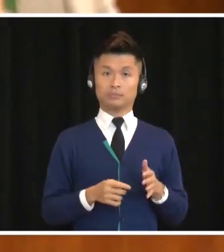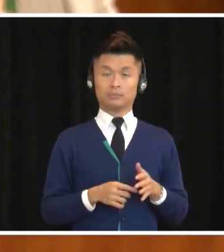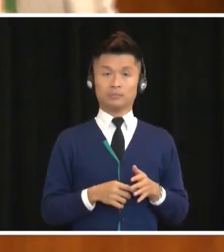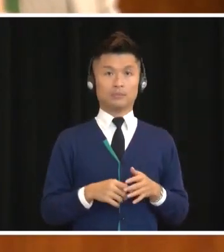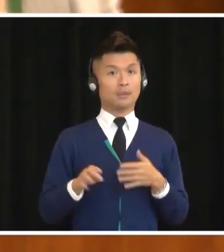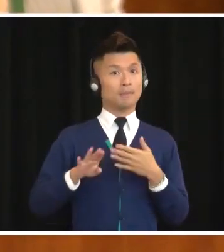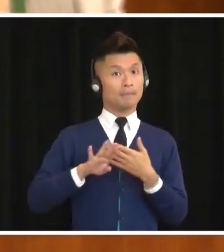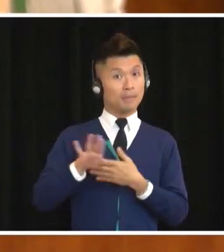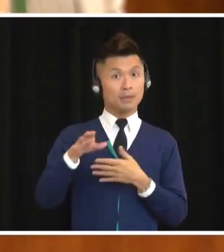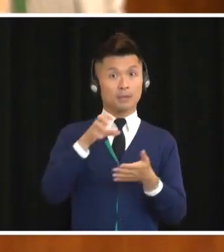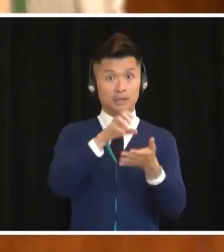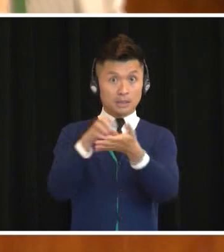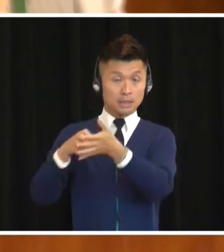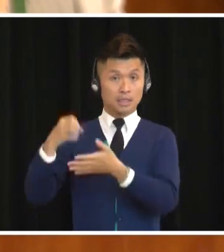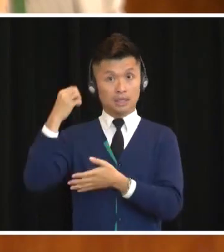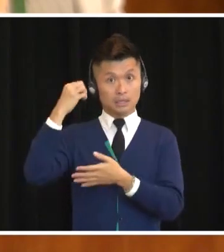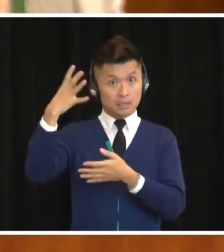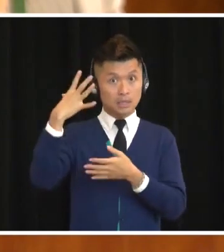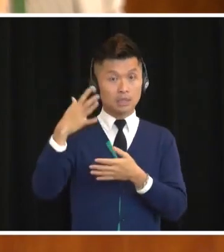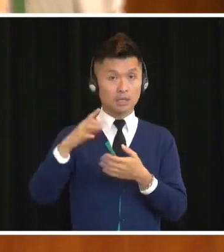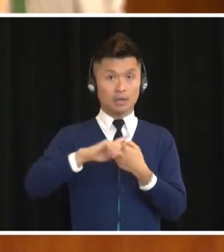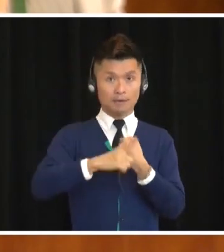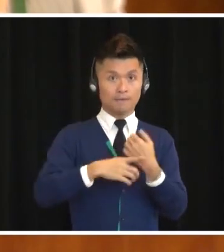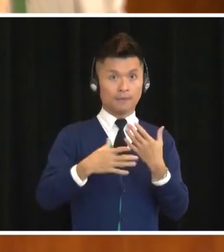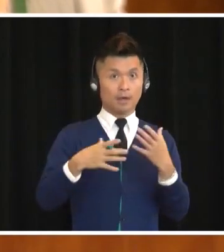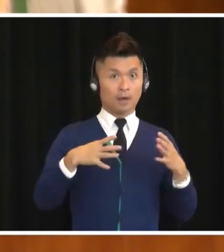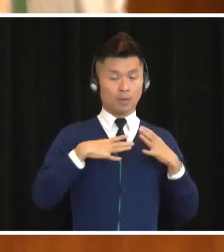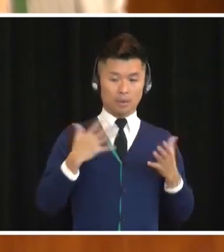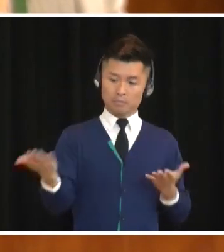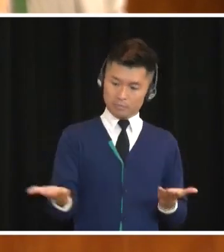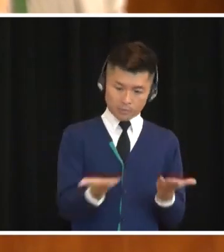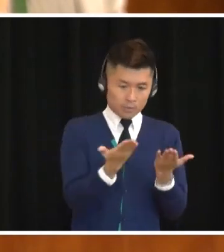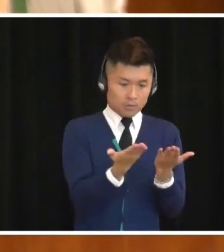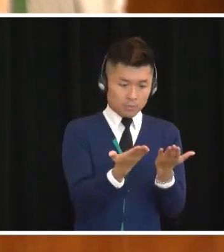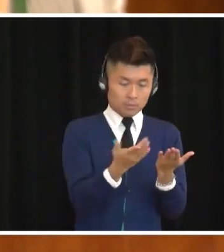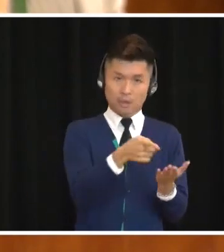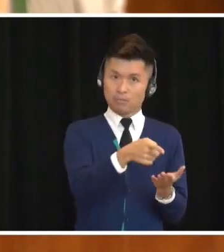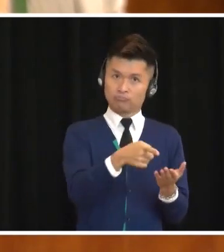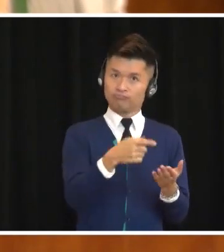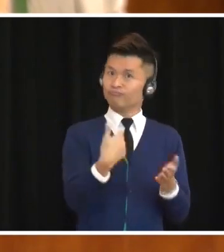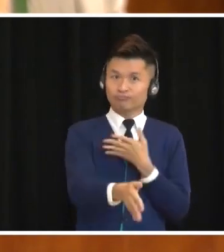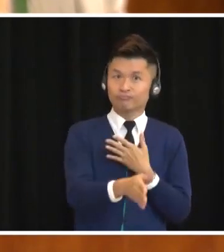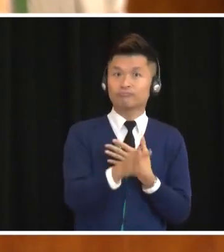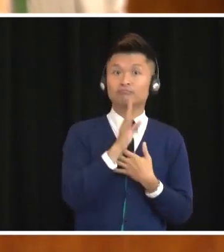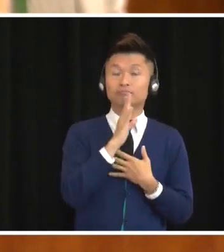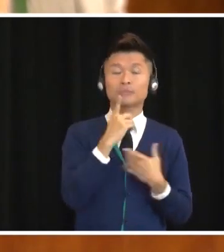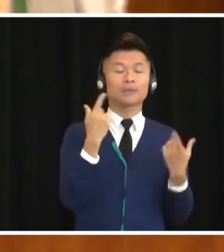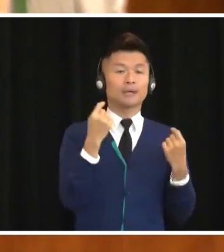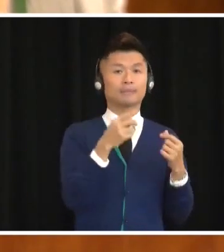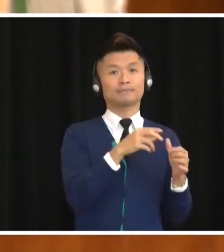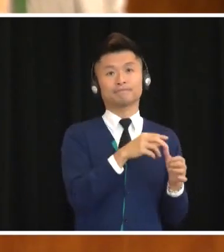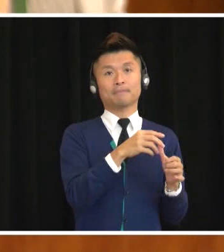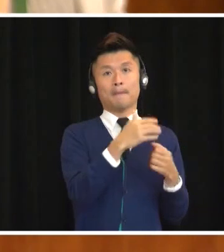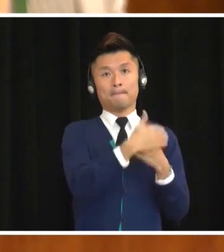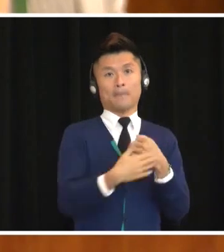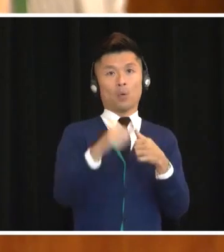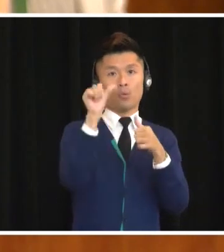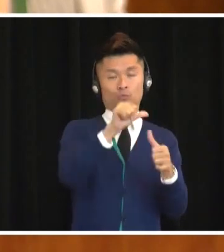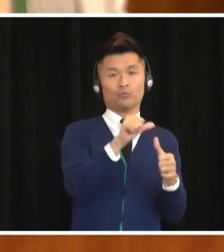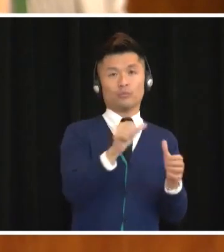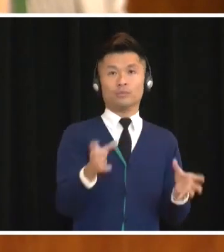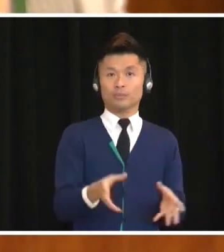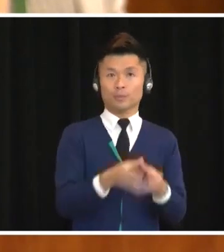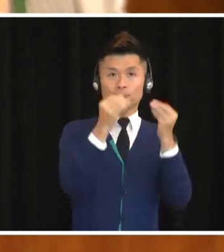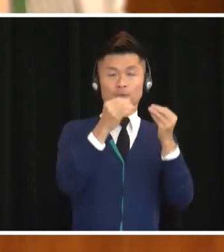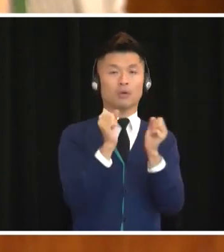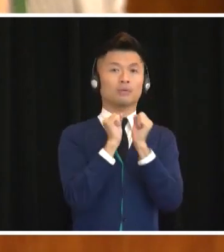made, well, actually, during the trial, if there's new evidence that persuades the judge that there's